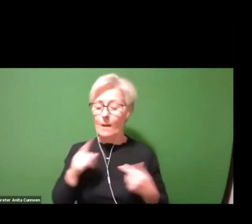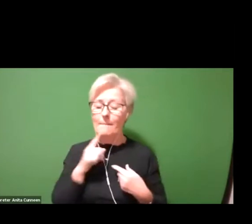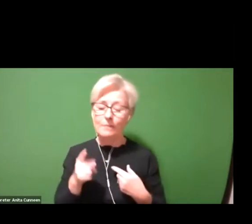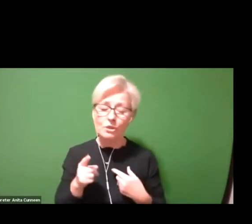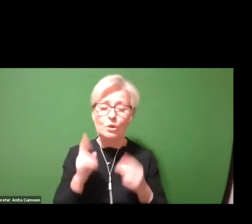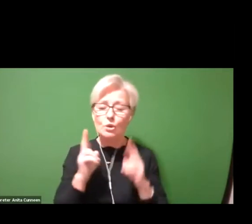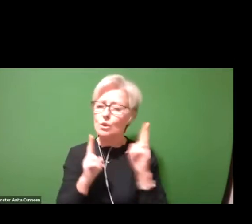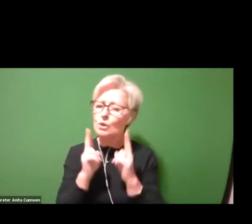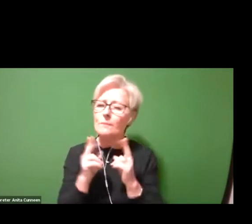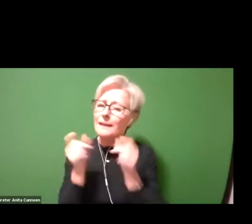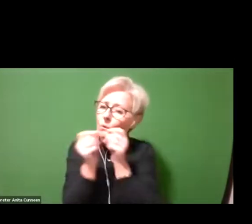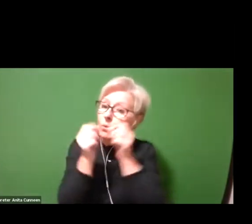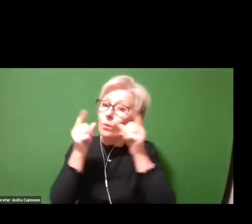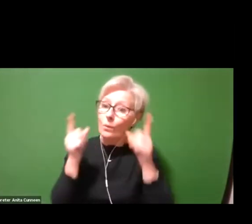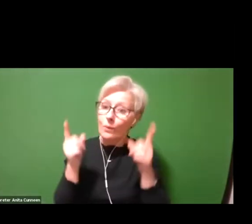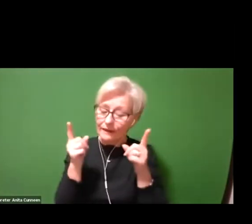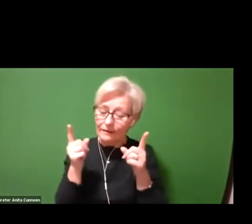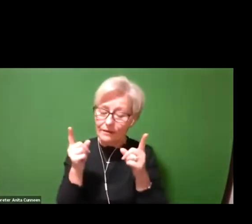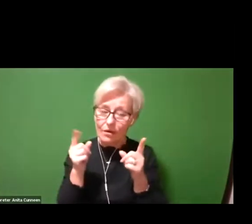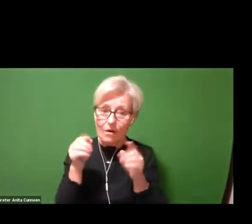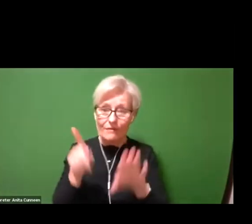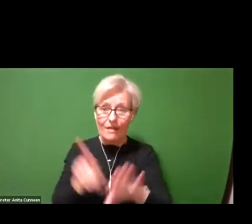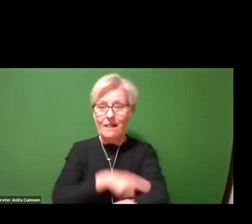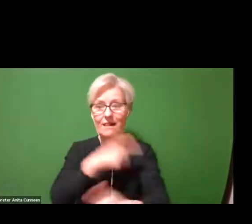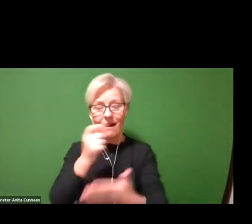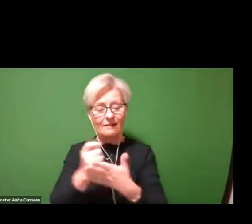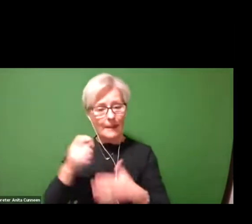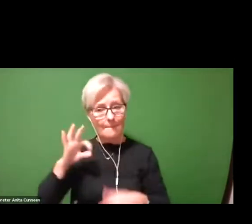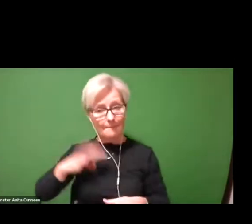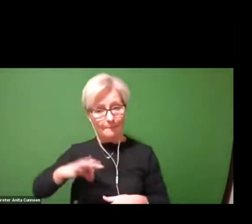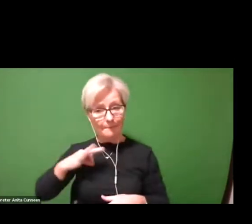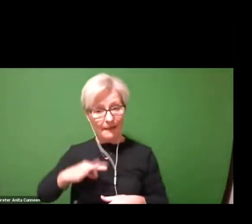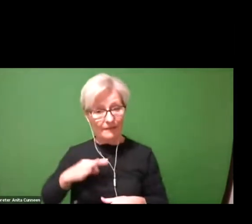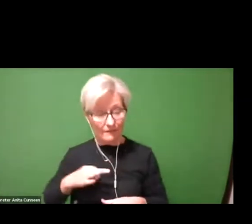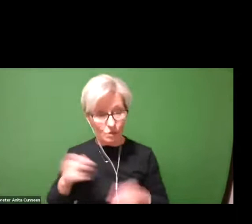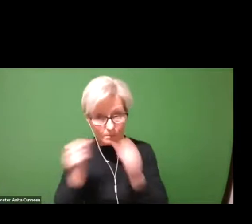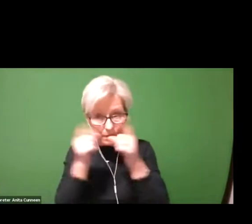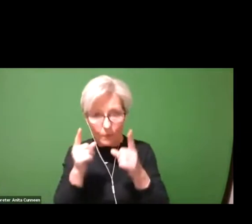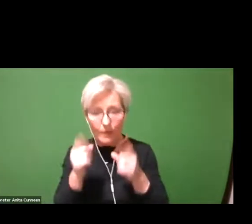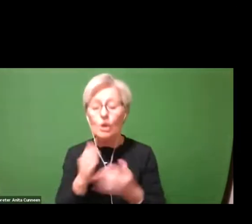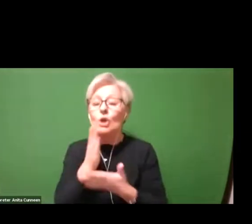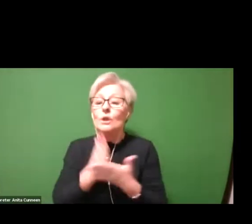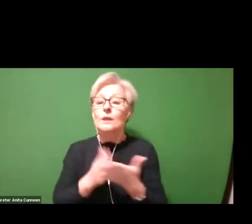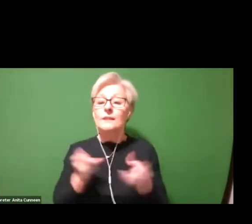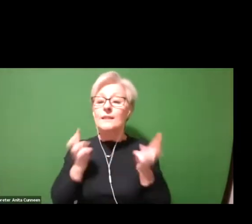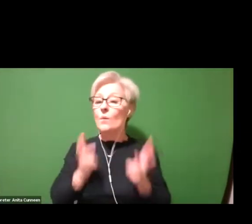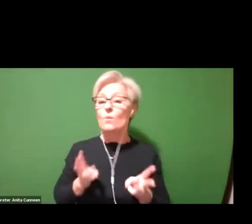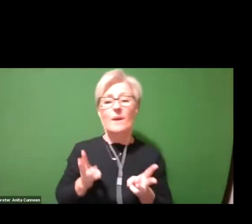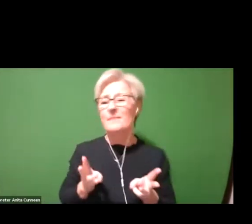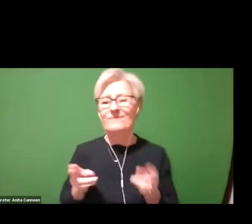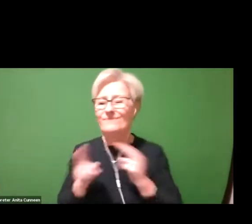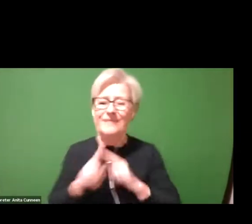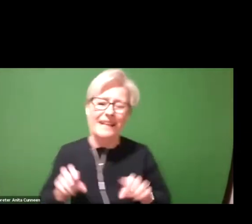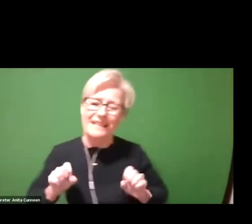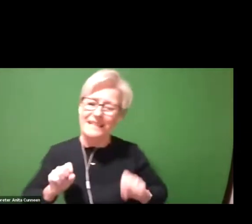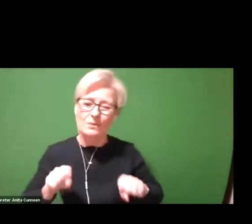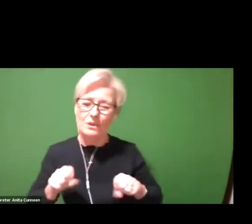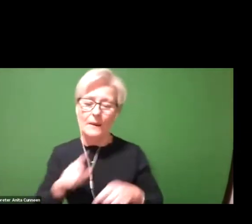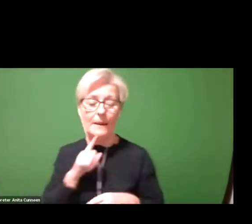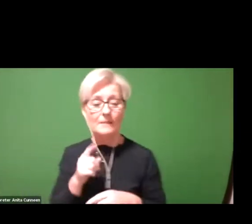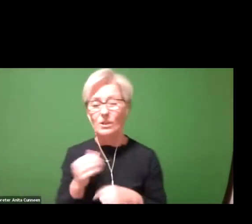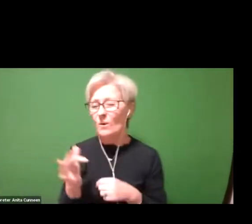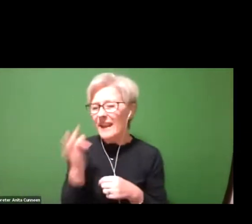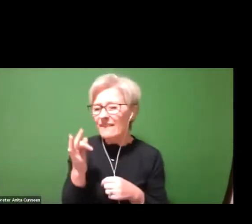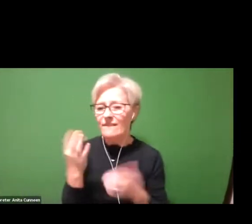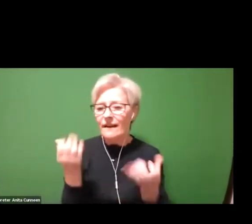they can make an informed decision. There are very few women who are not suitable for this type of HRT should they wish to take it. So those with a family history of